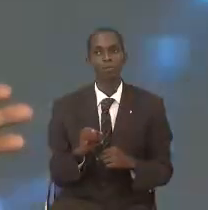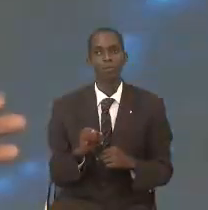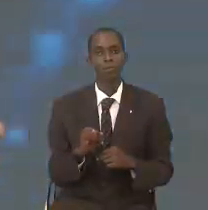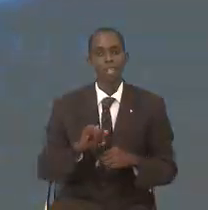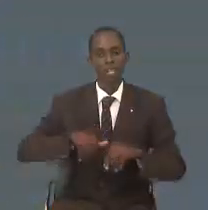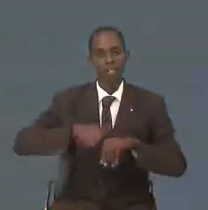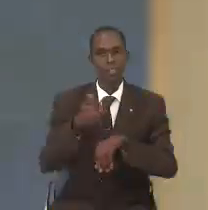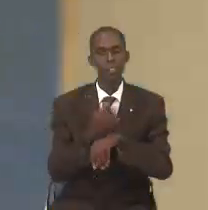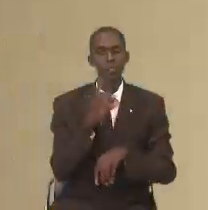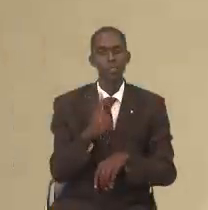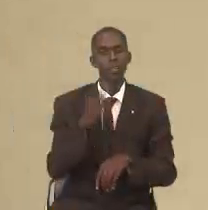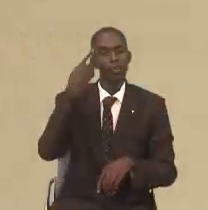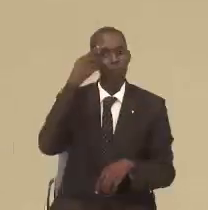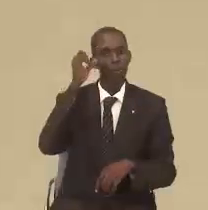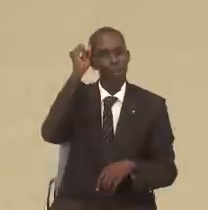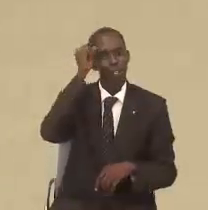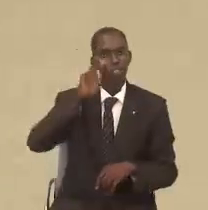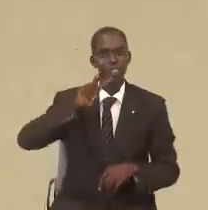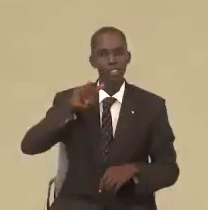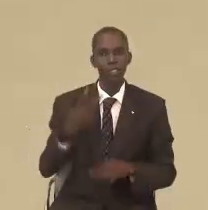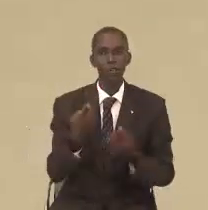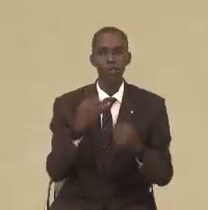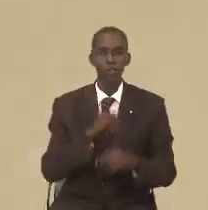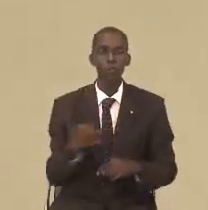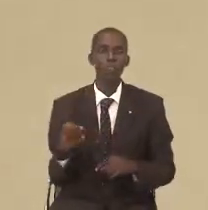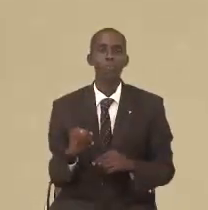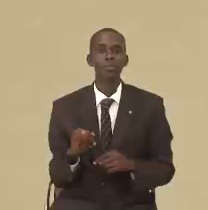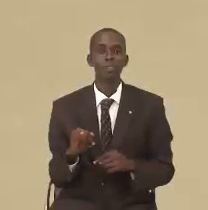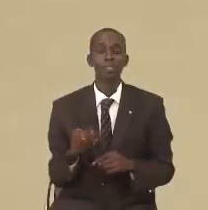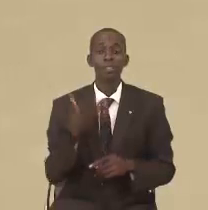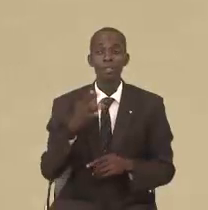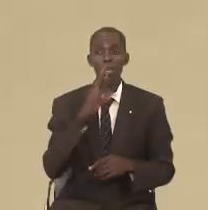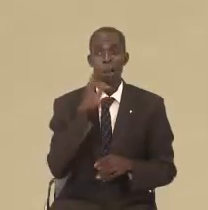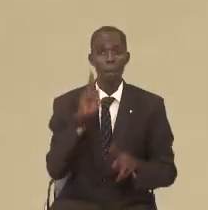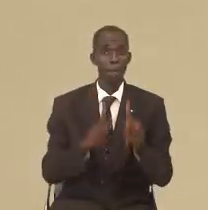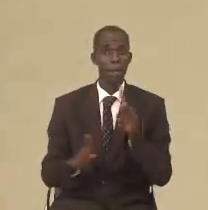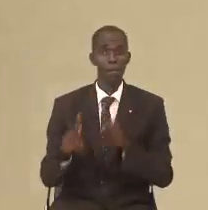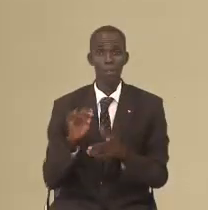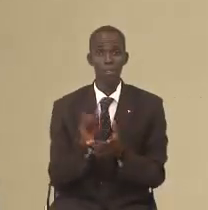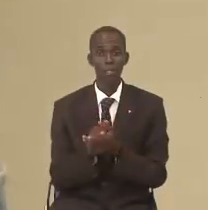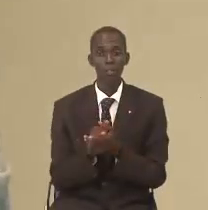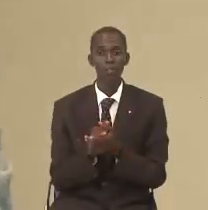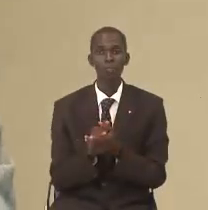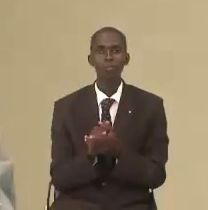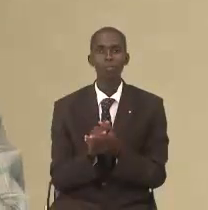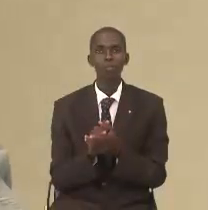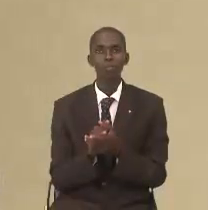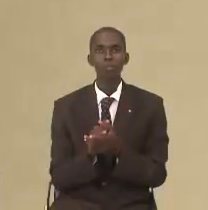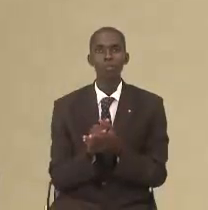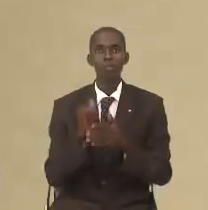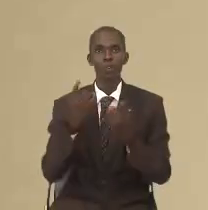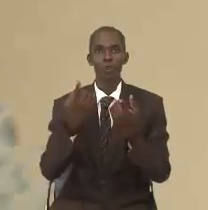Established for his second coming. There are people that crawl out, crawl